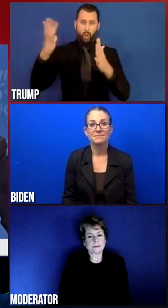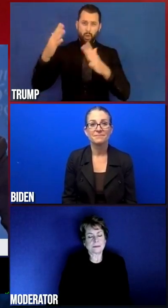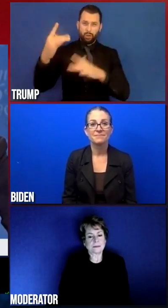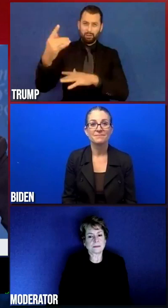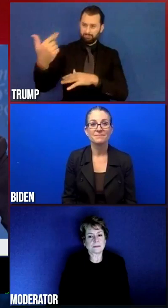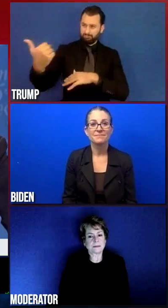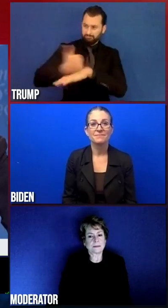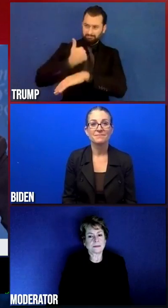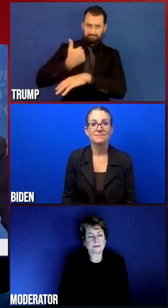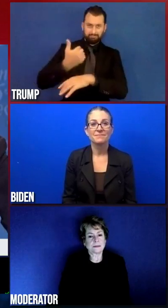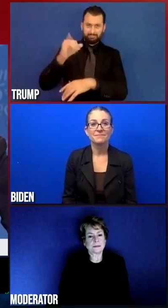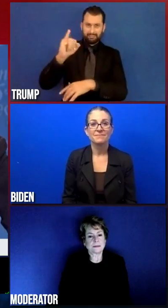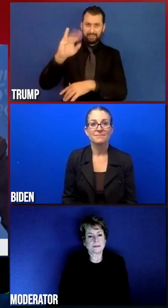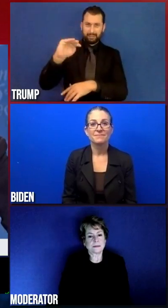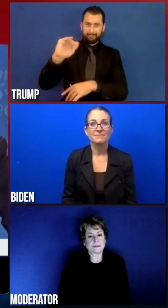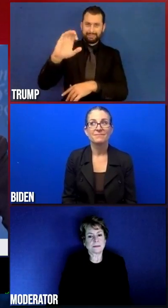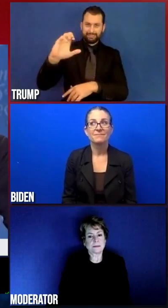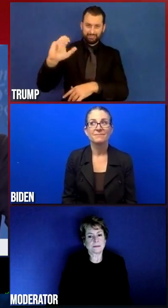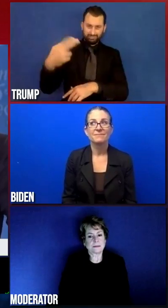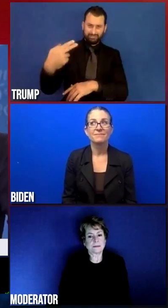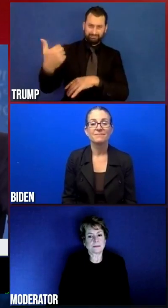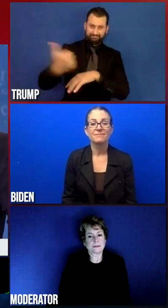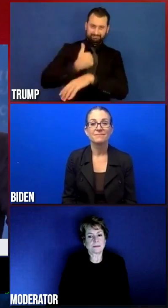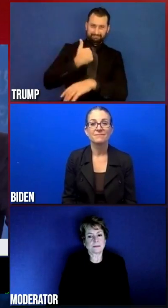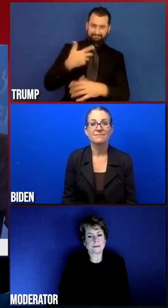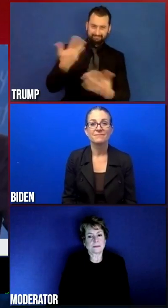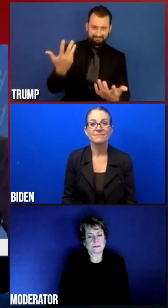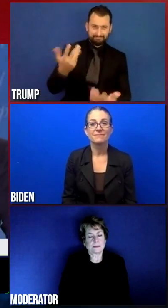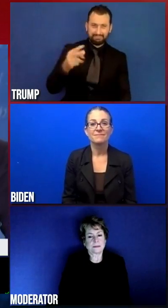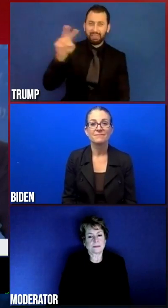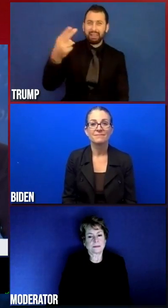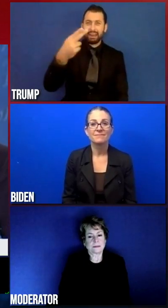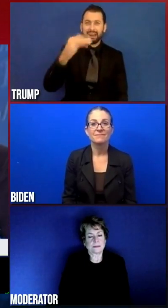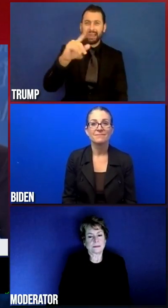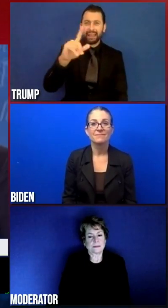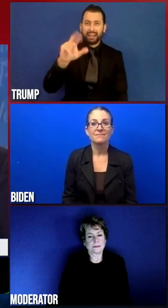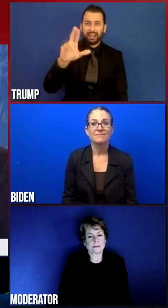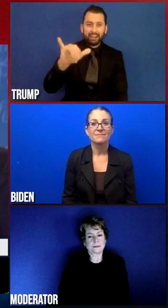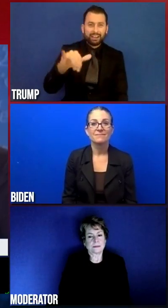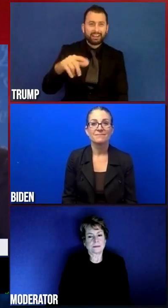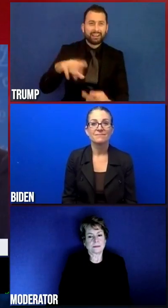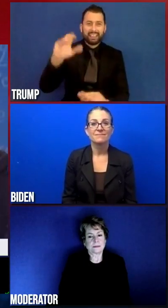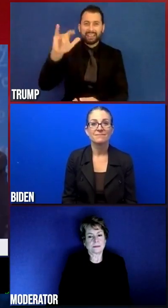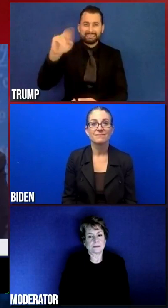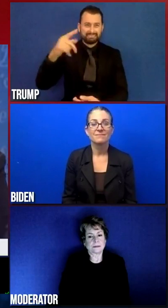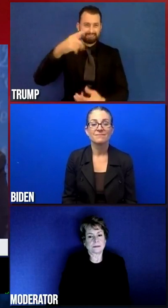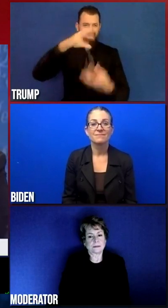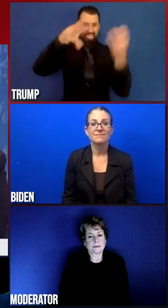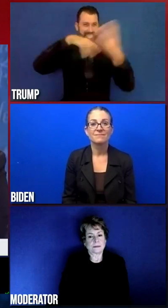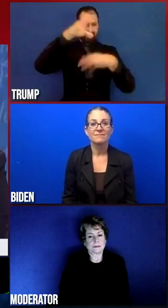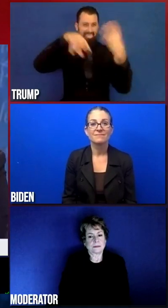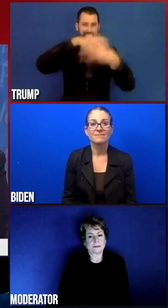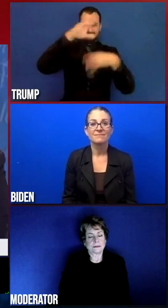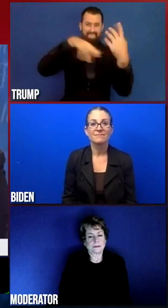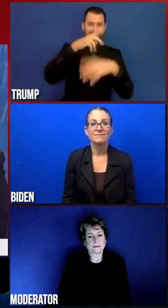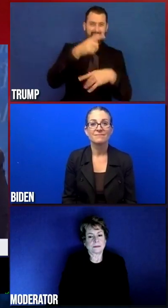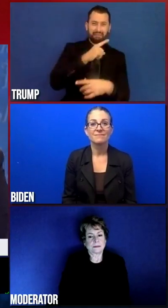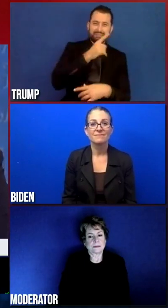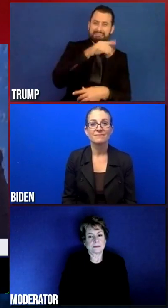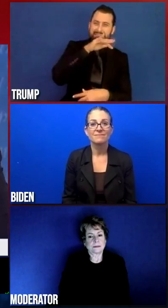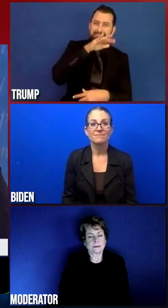job. But despite going through all of these things where I had to fight both flanks and behind me and above, there has never been